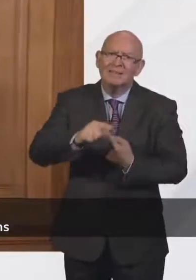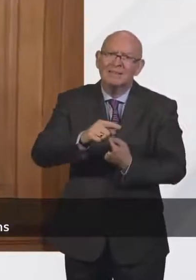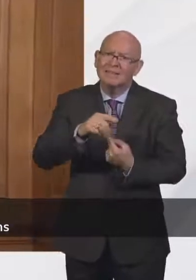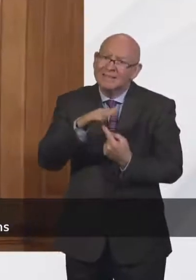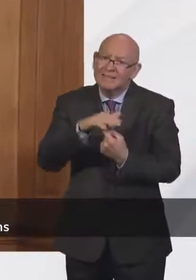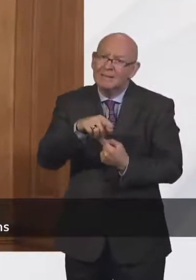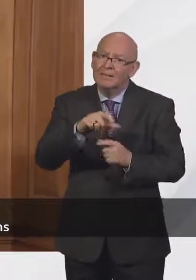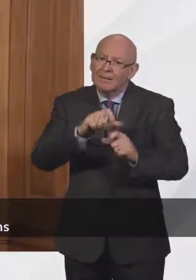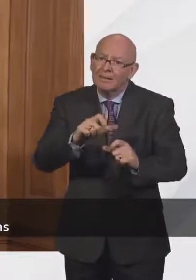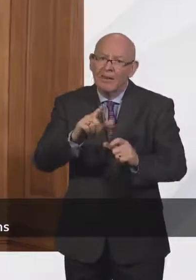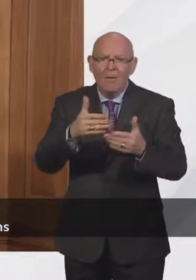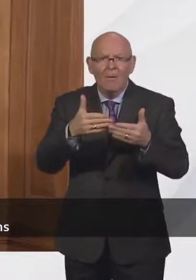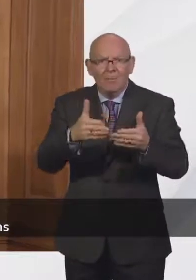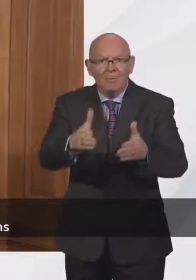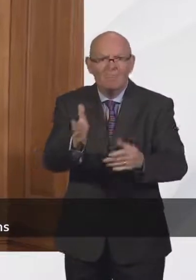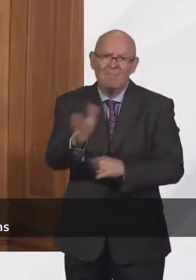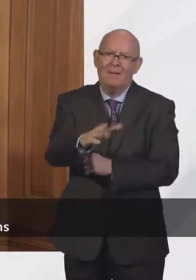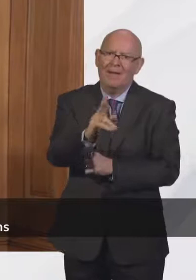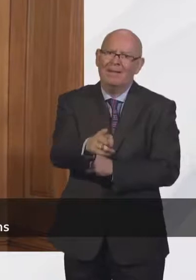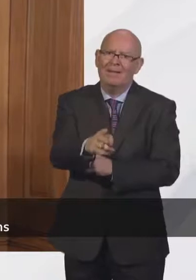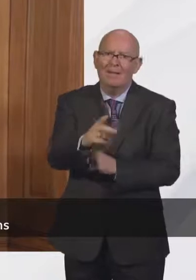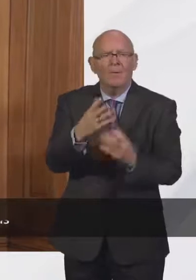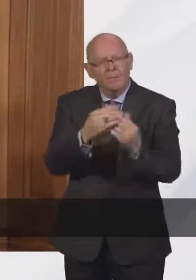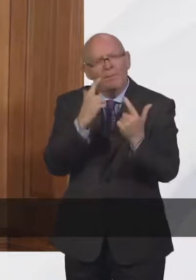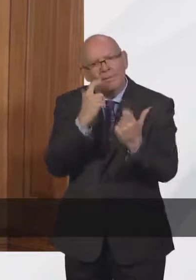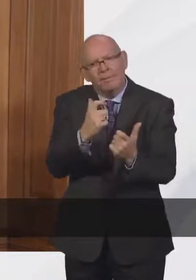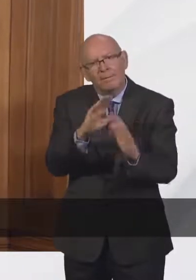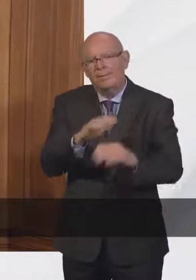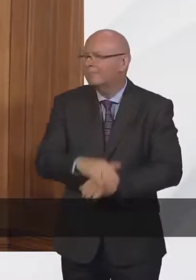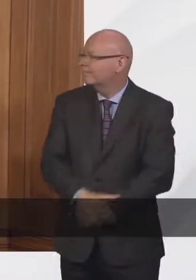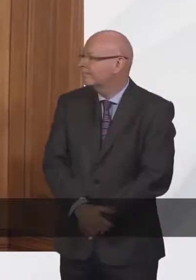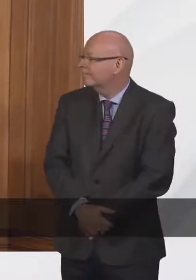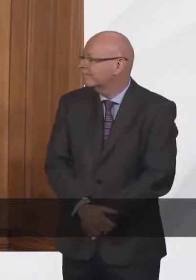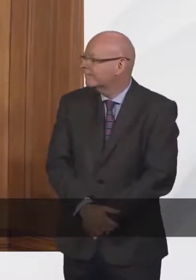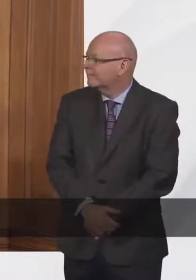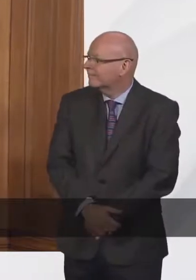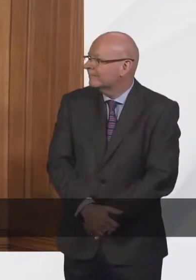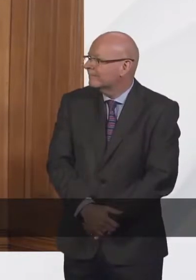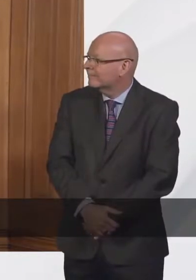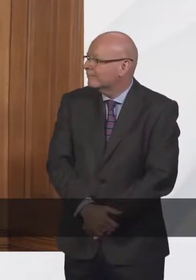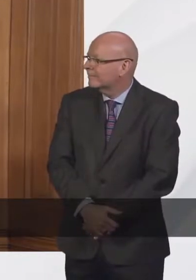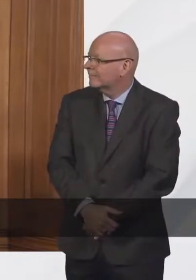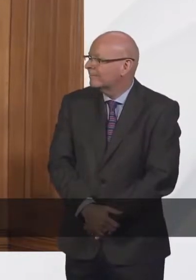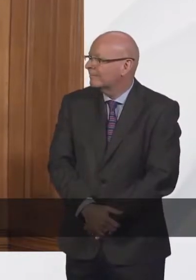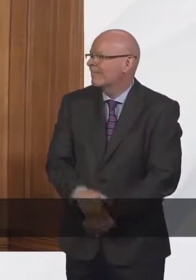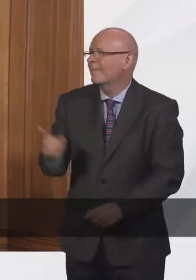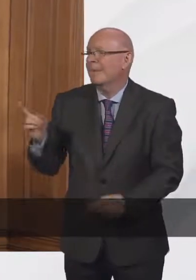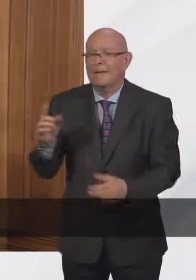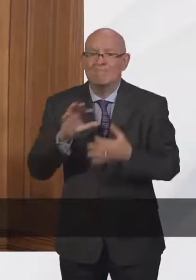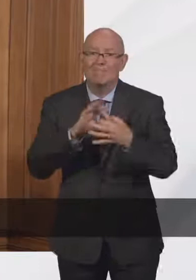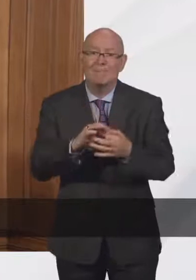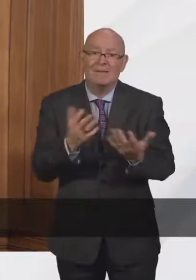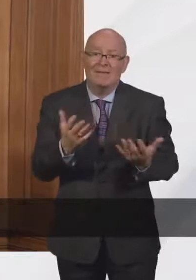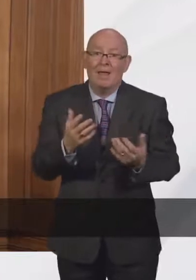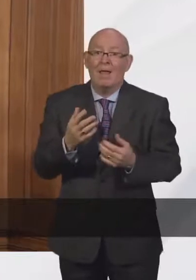final decision is for elected and democratically elected ministers. But in terms of what is going to change things over the